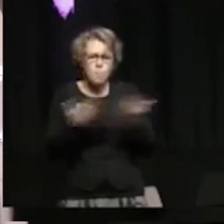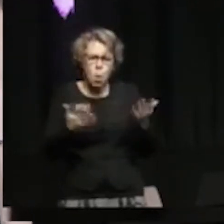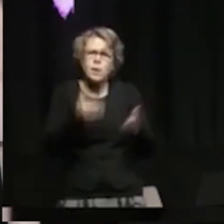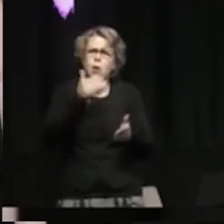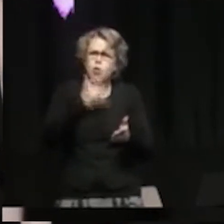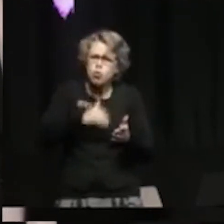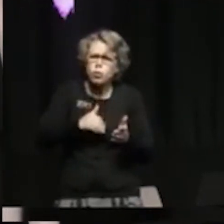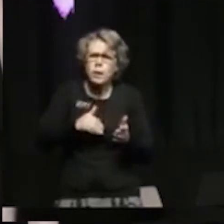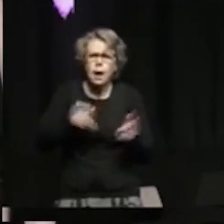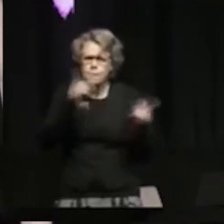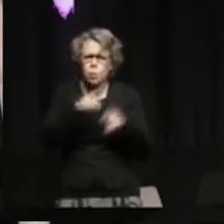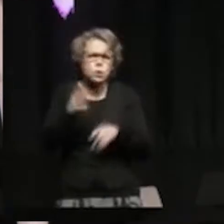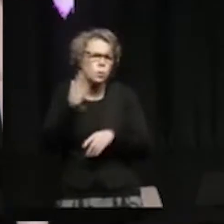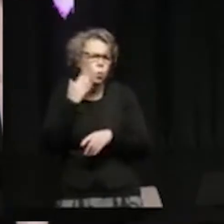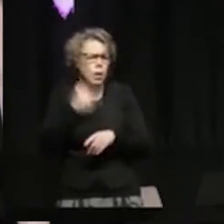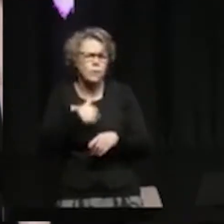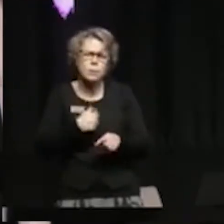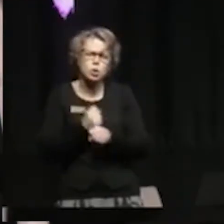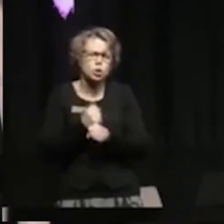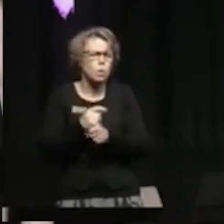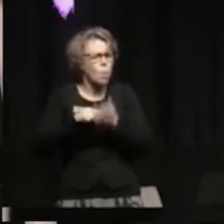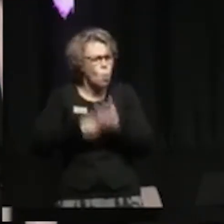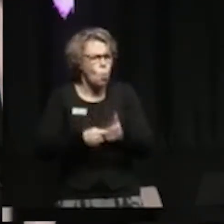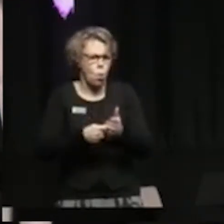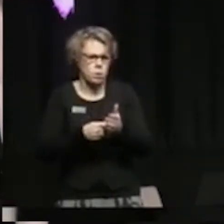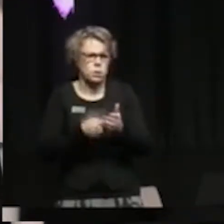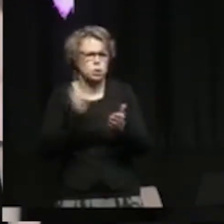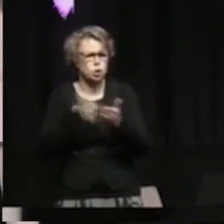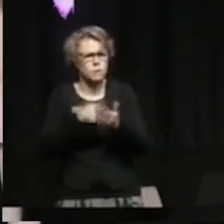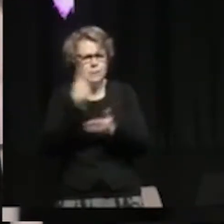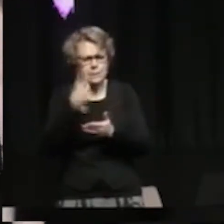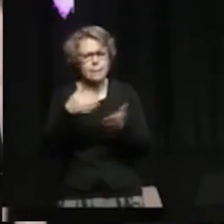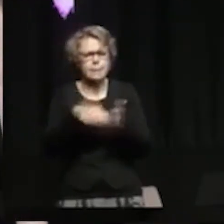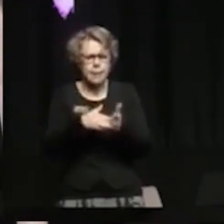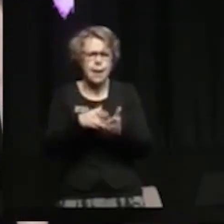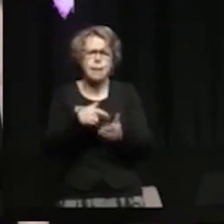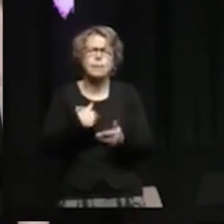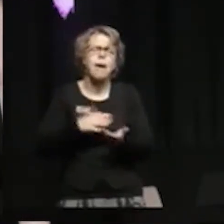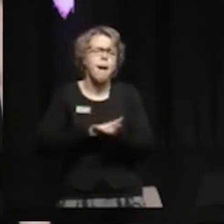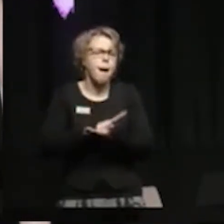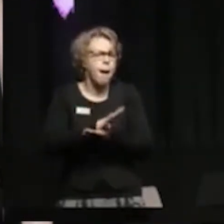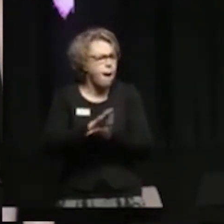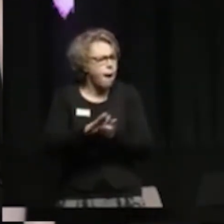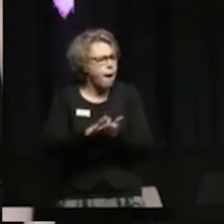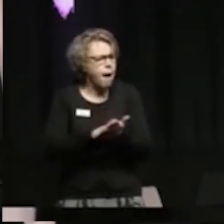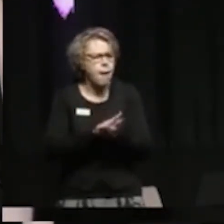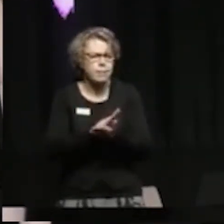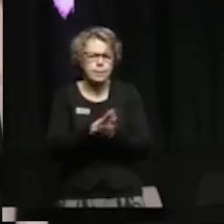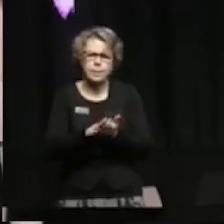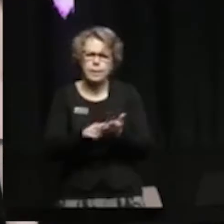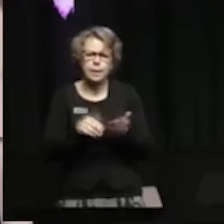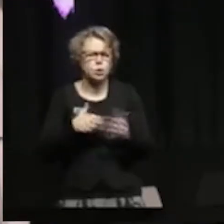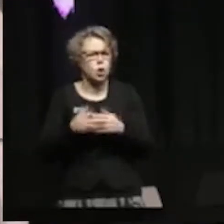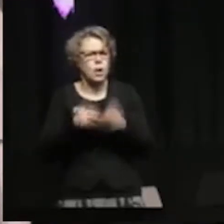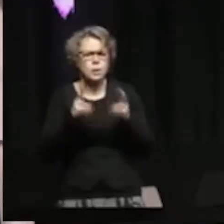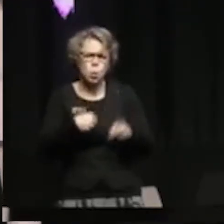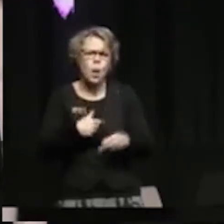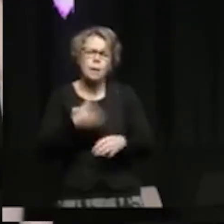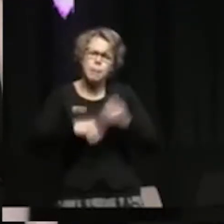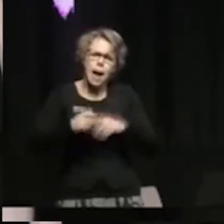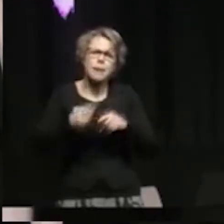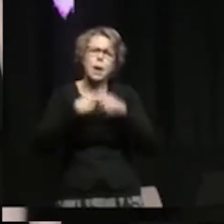so many young citizens, we have to work really, really hard to make sure that you never, ever have